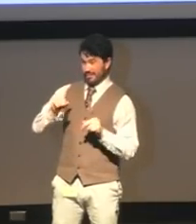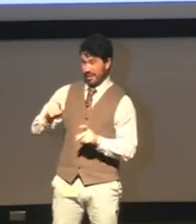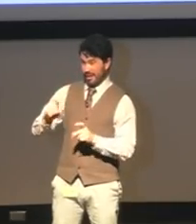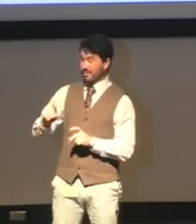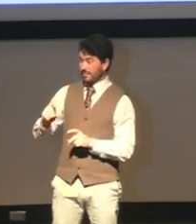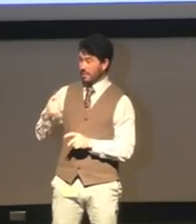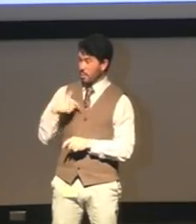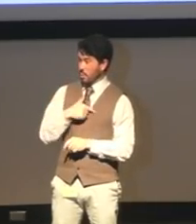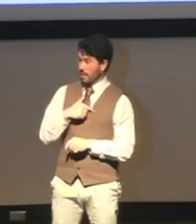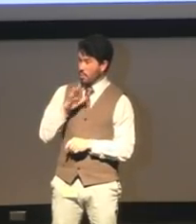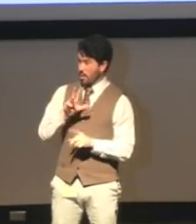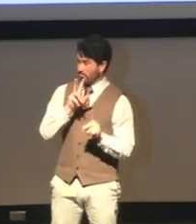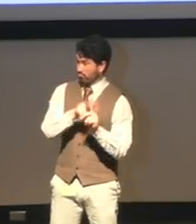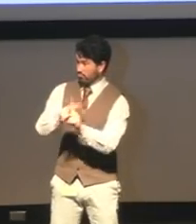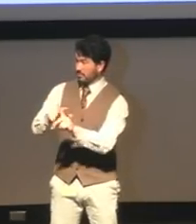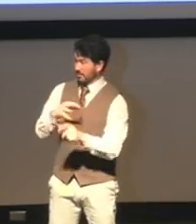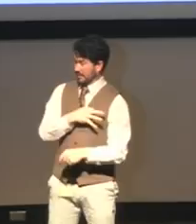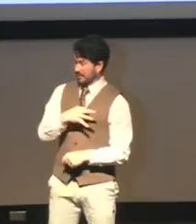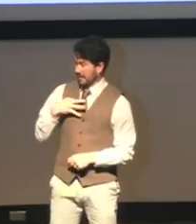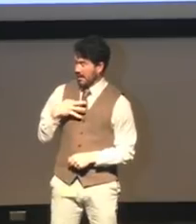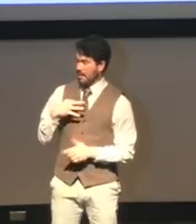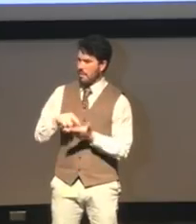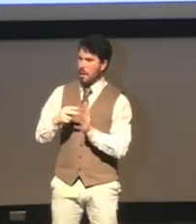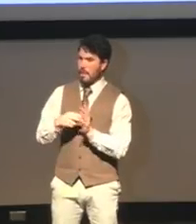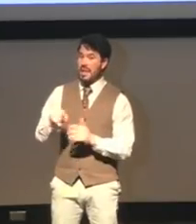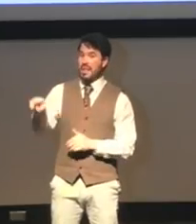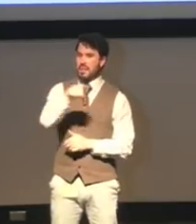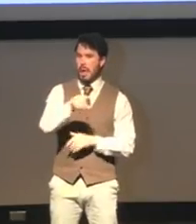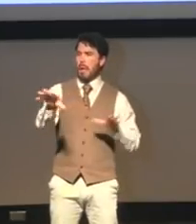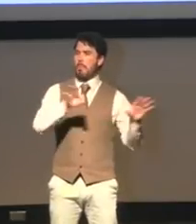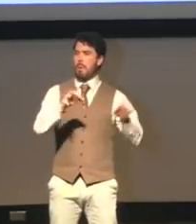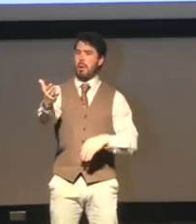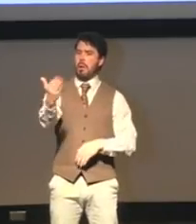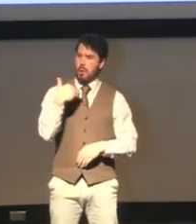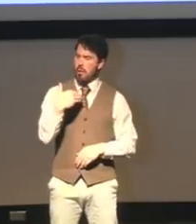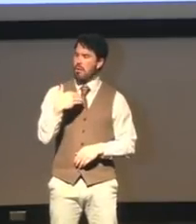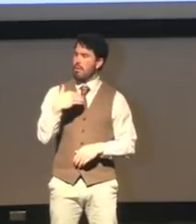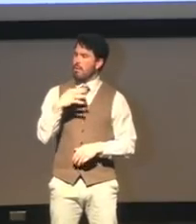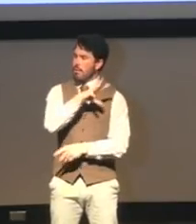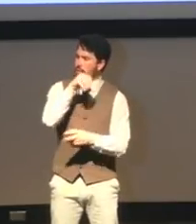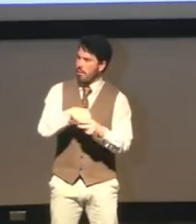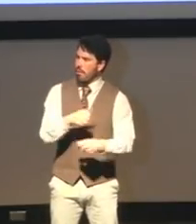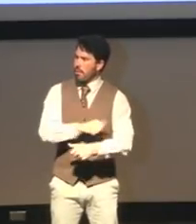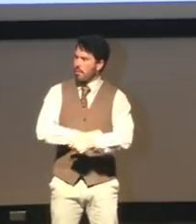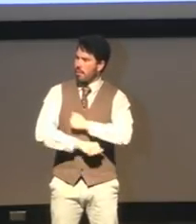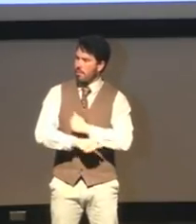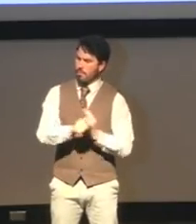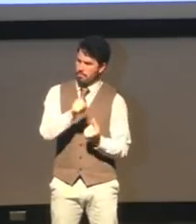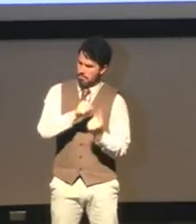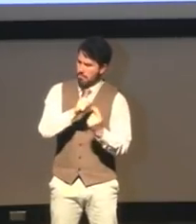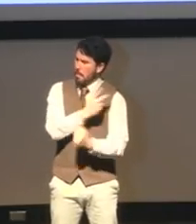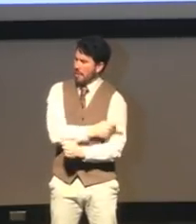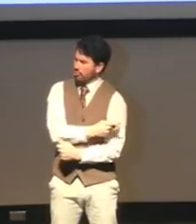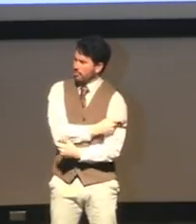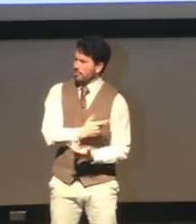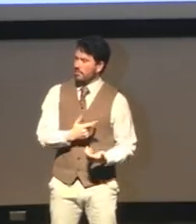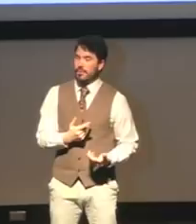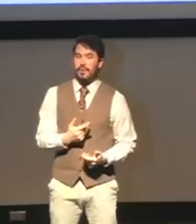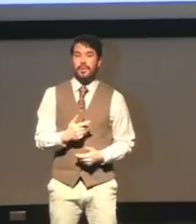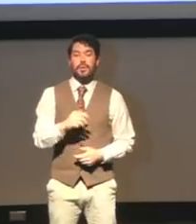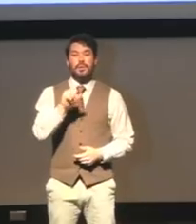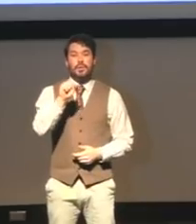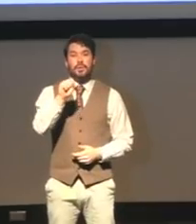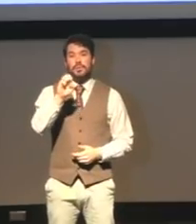lines? I think, as to what that means when you have this. Right. So I foresee that we will have serology